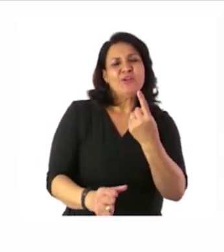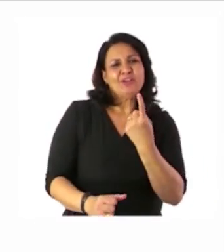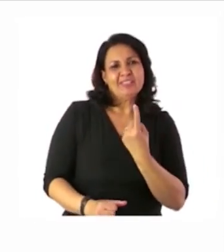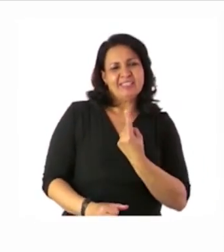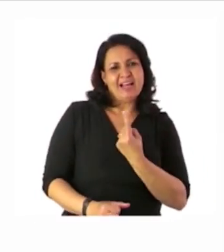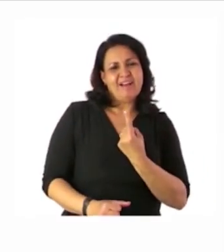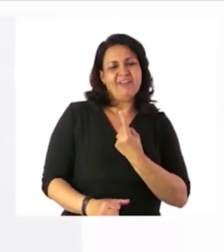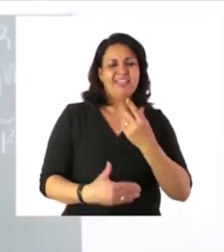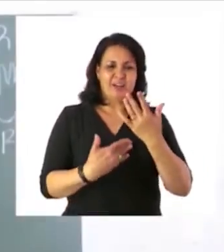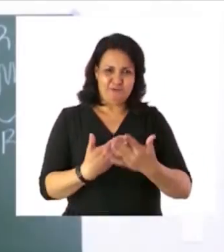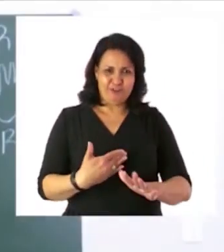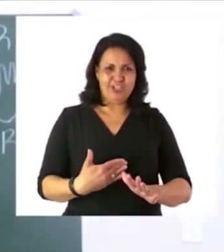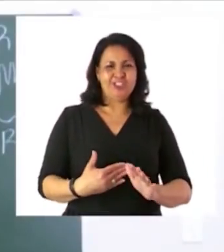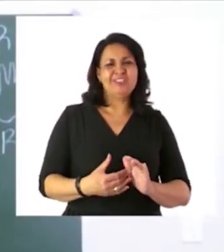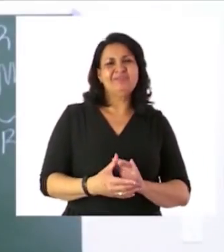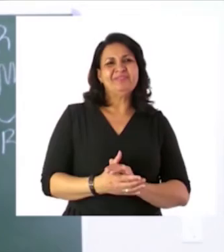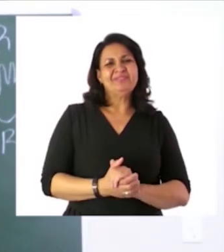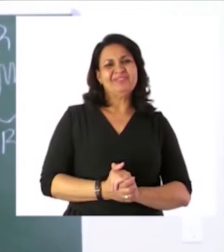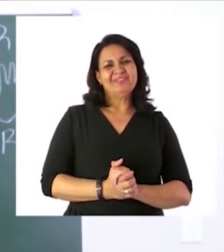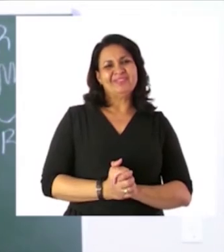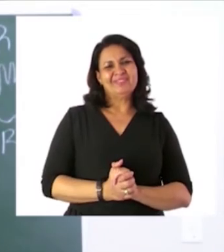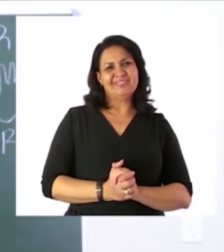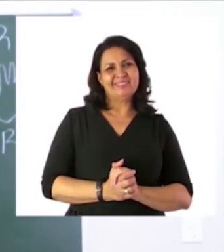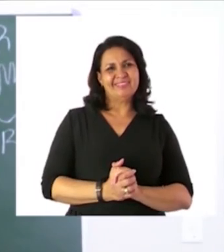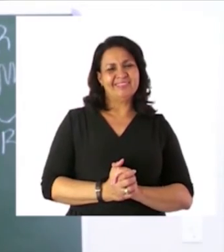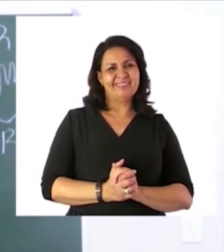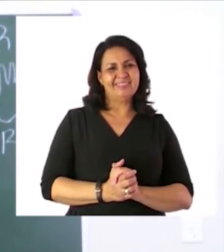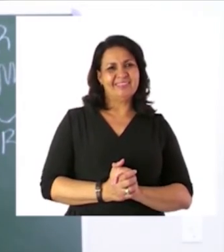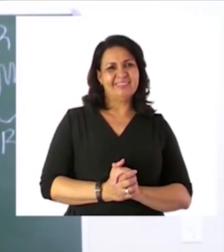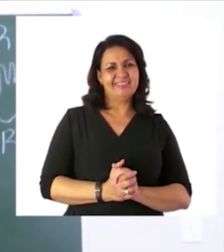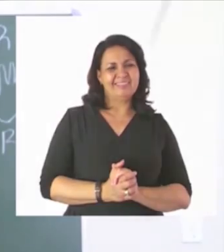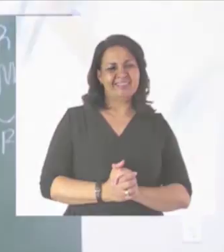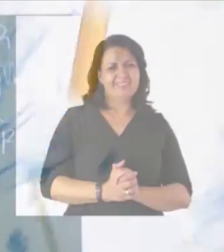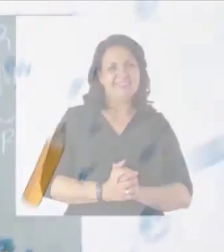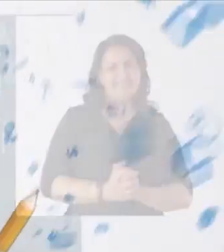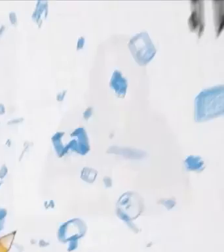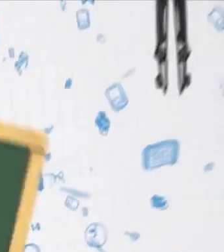exercise all by yourself at home